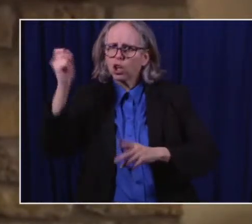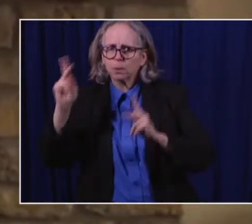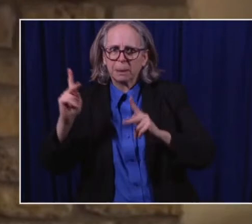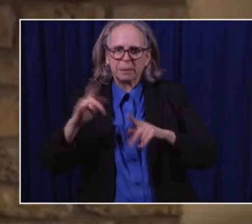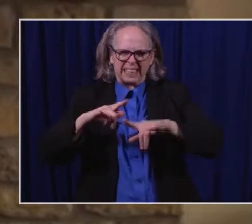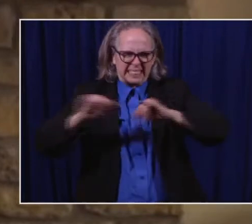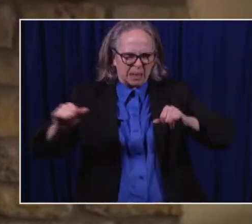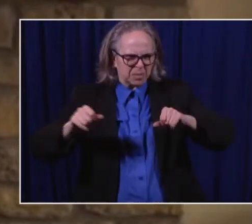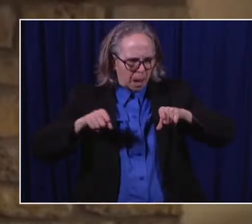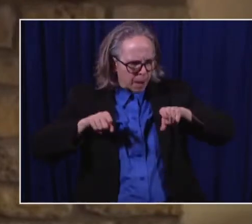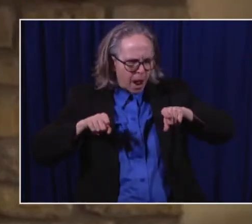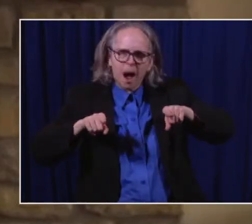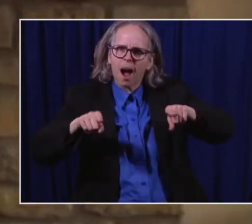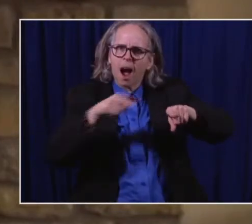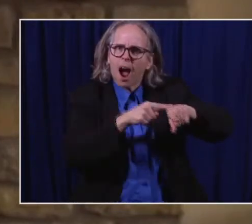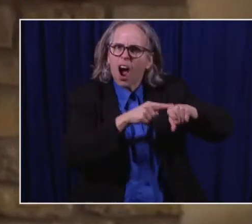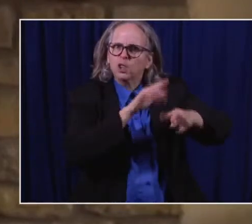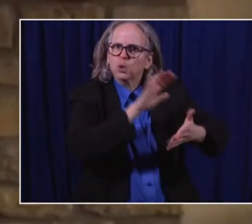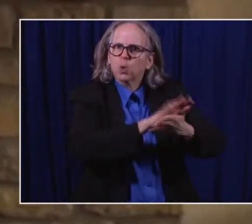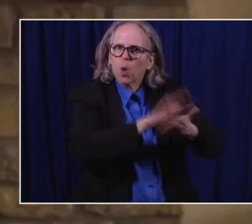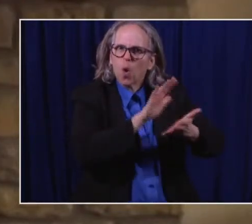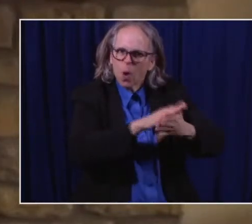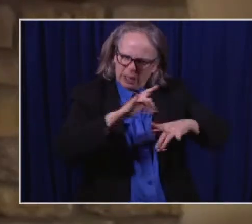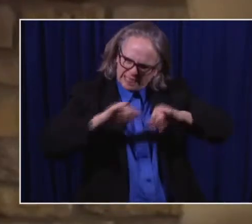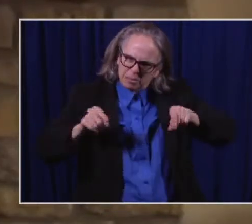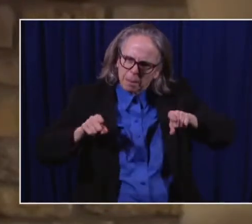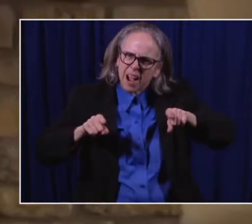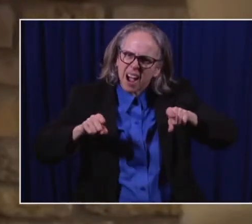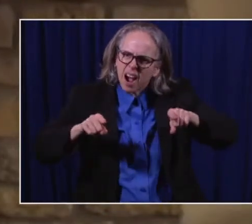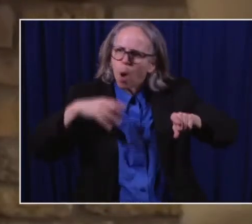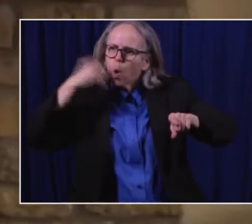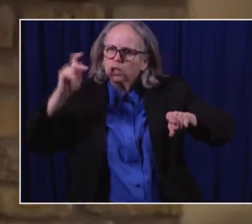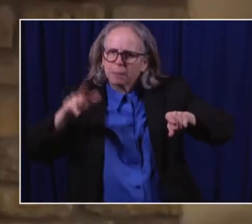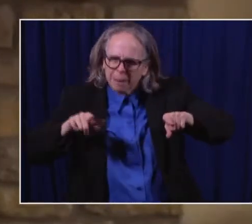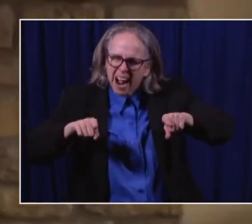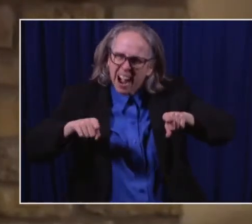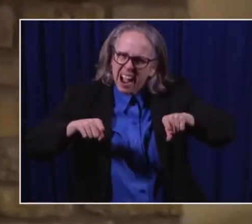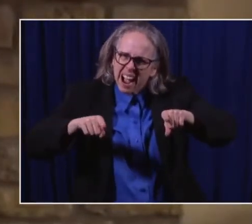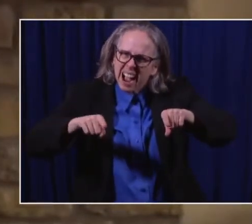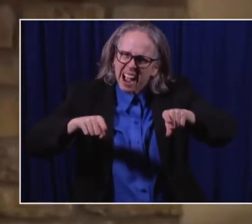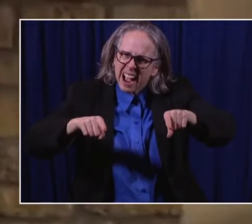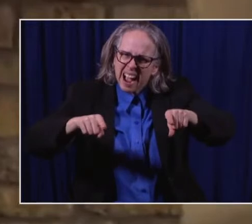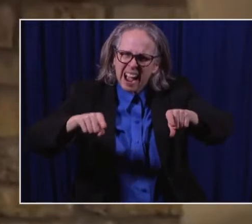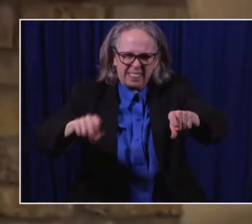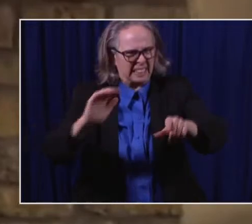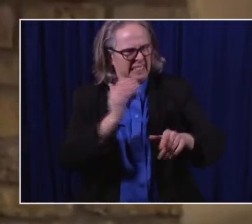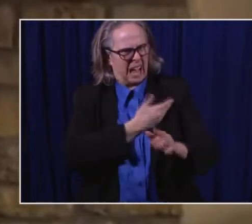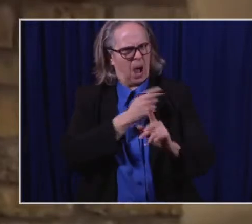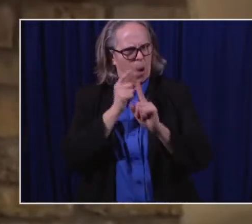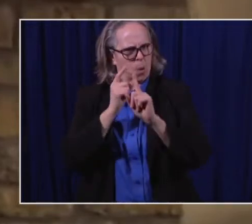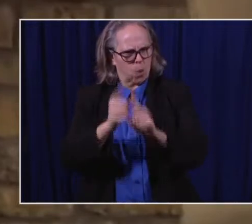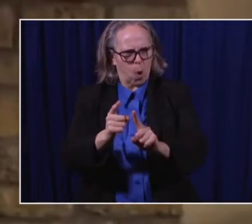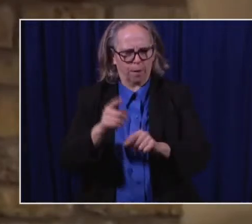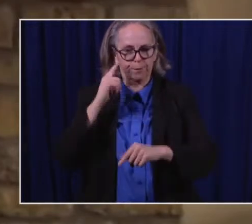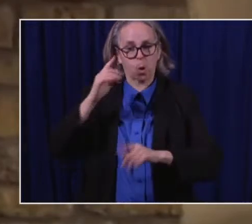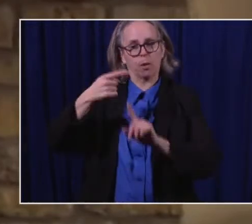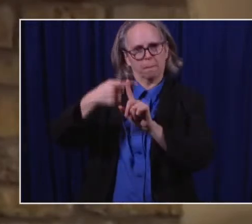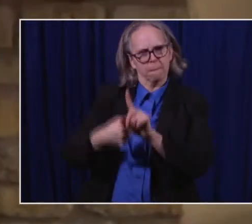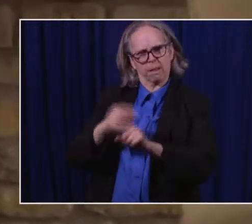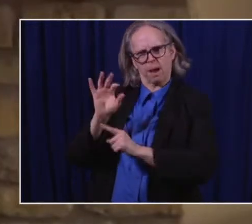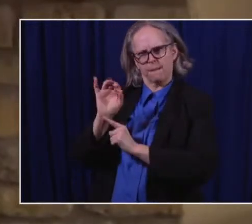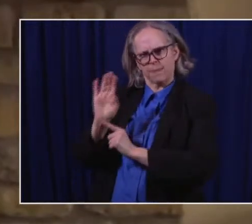different tracks here. Those are the two biggest tracks. We're trying to do these two things at once.